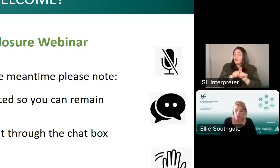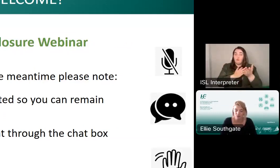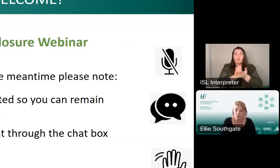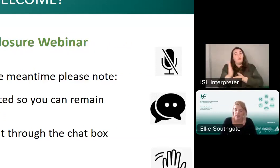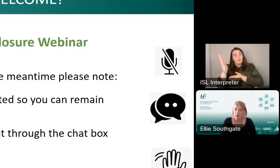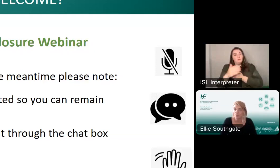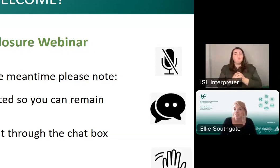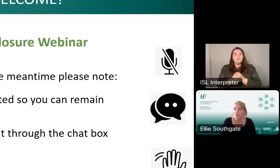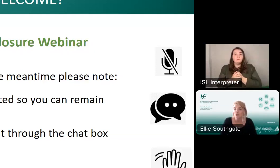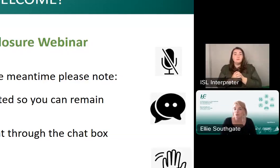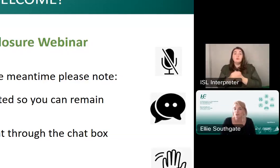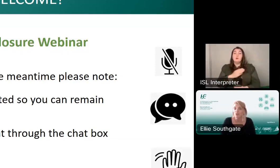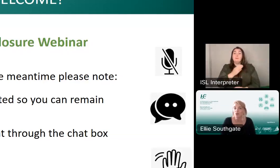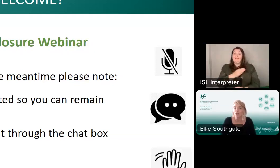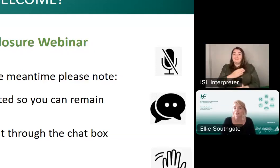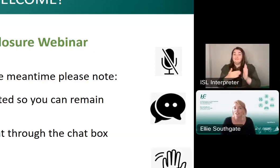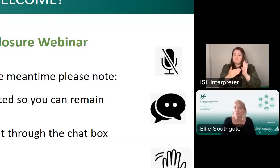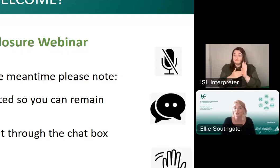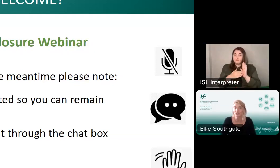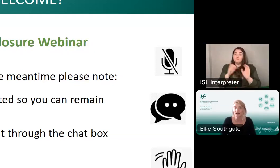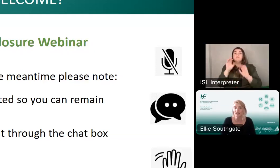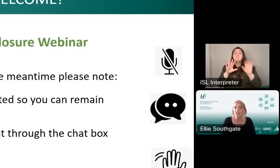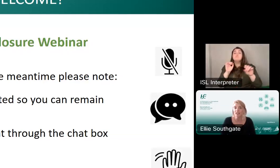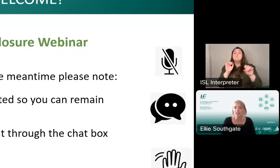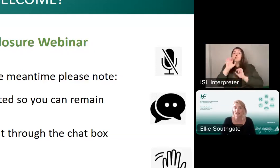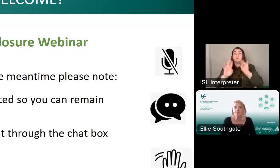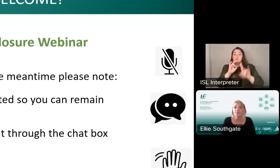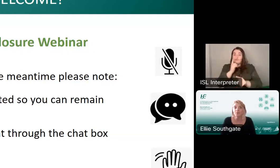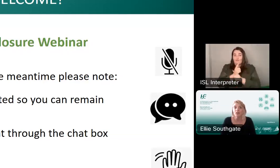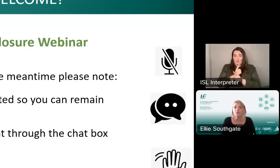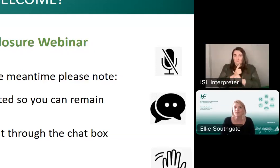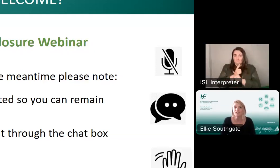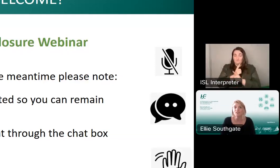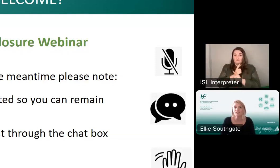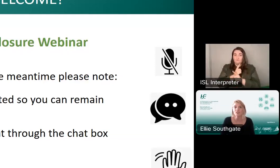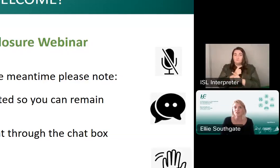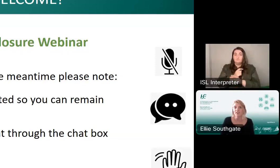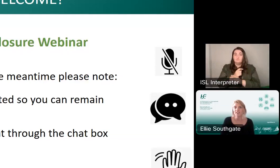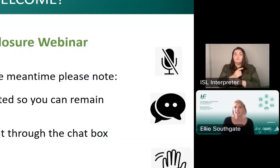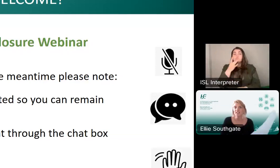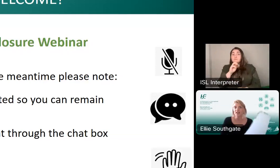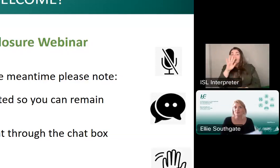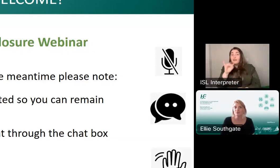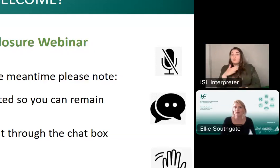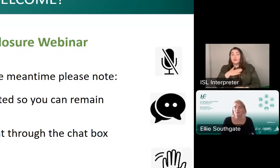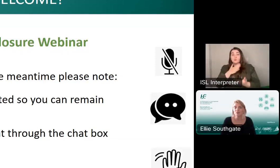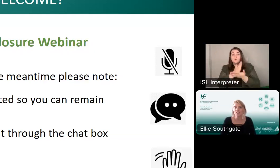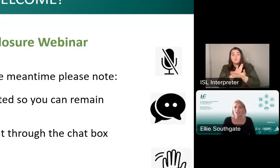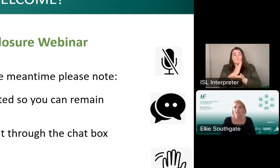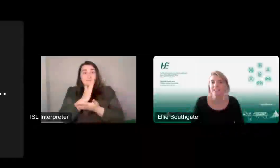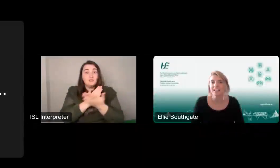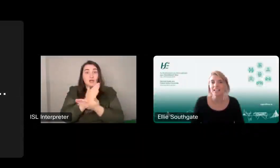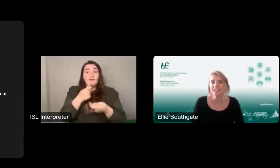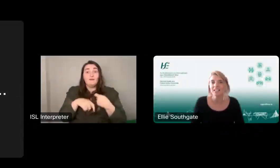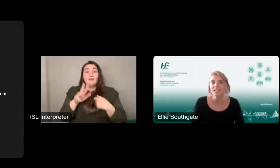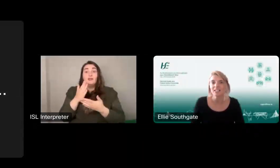throughout. So please do post your inquiries to that. Mary, do you want to stop sharing, and then maybe we'll try